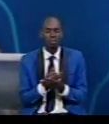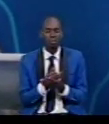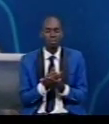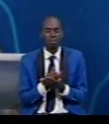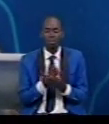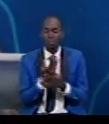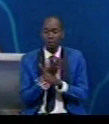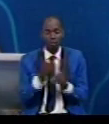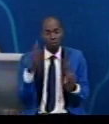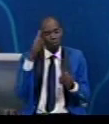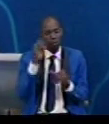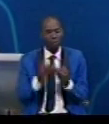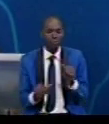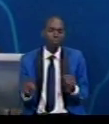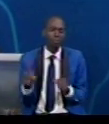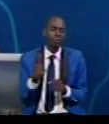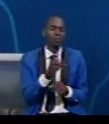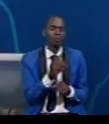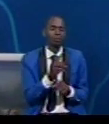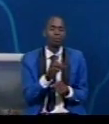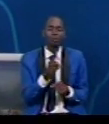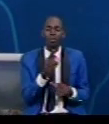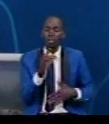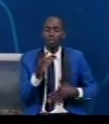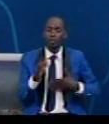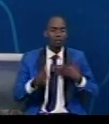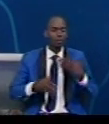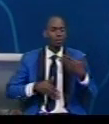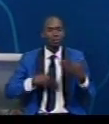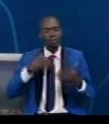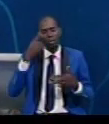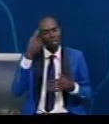for everyone. Joy everywhere.